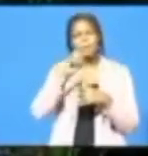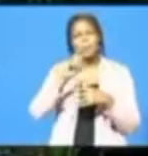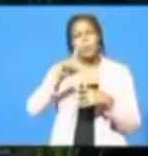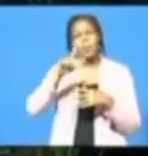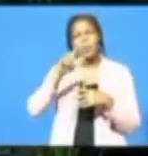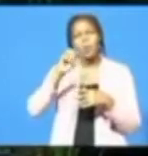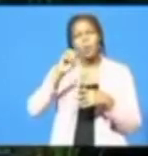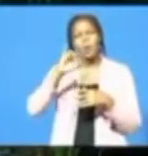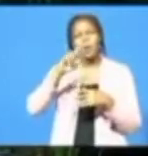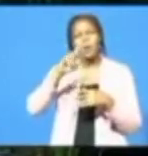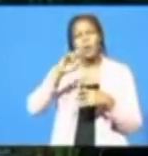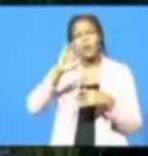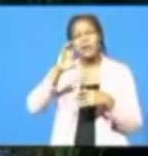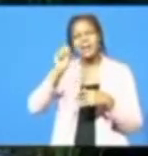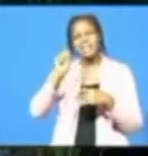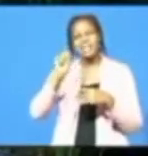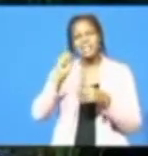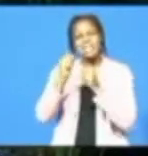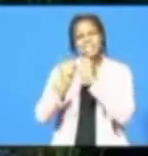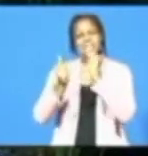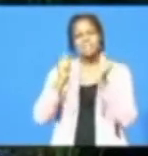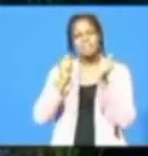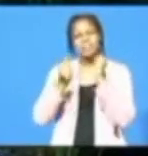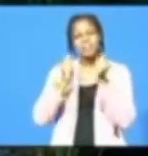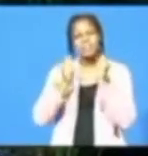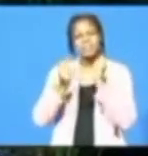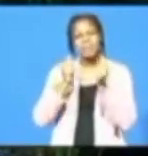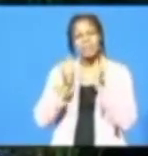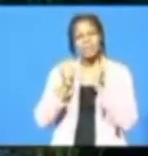are scandalized.